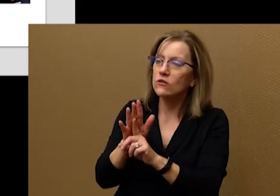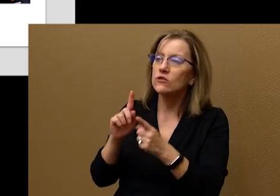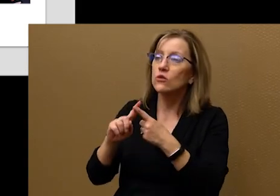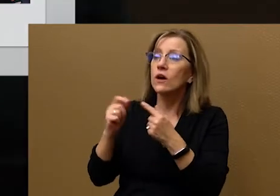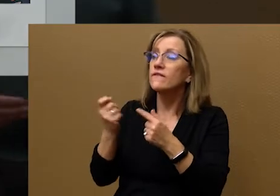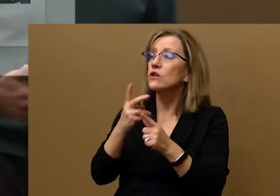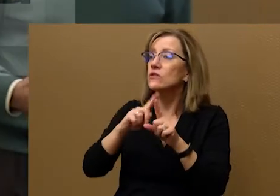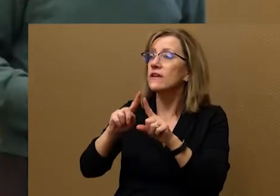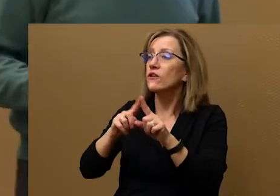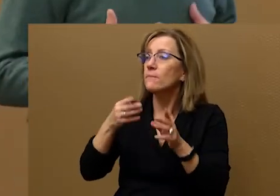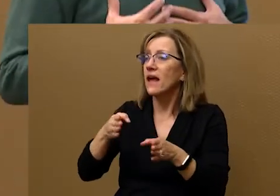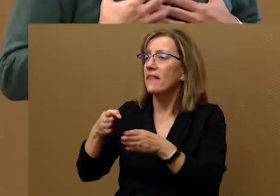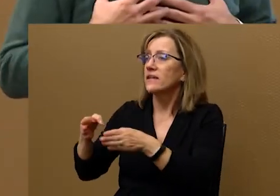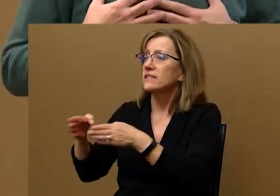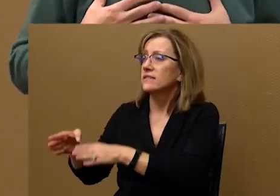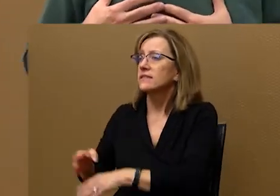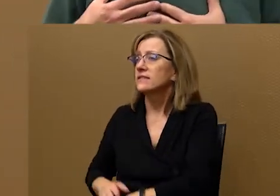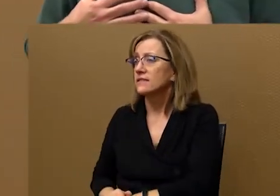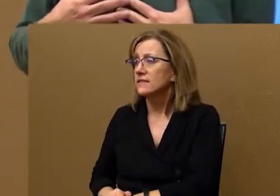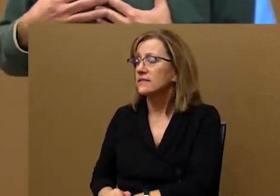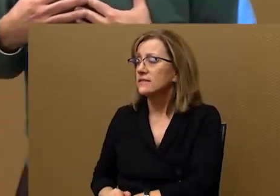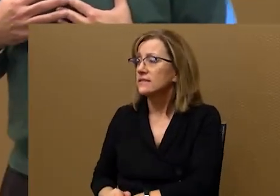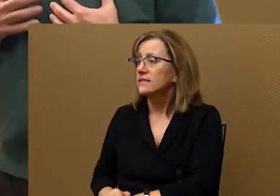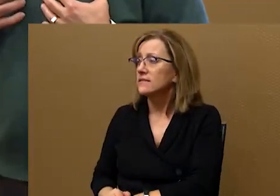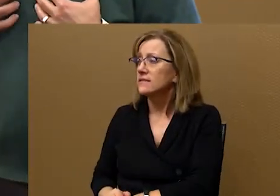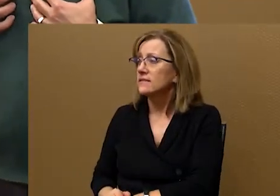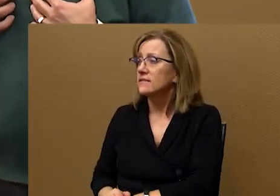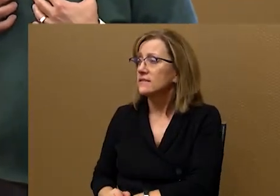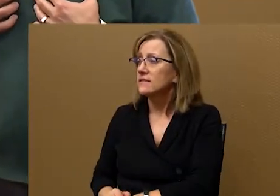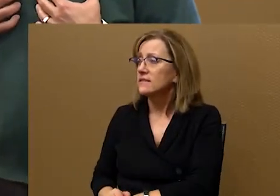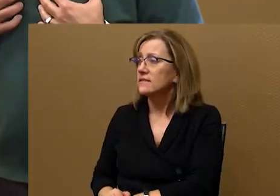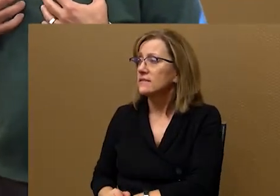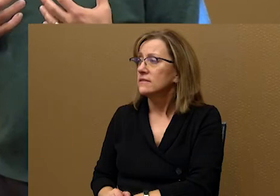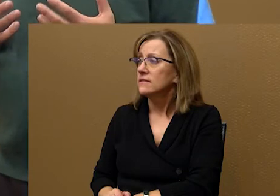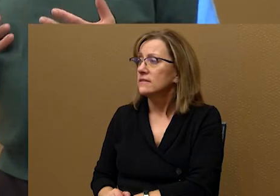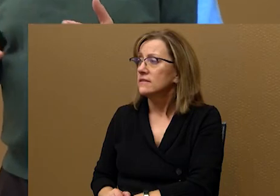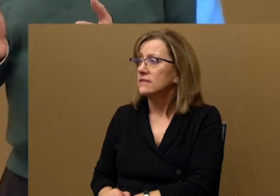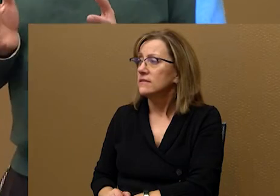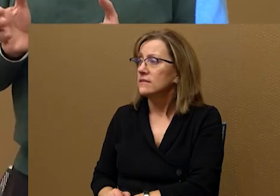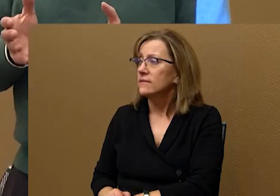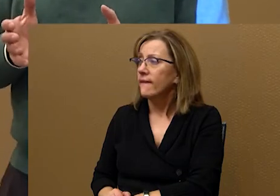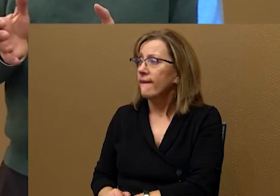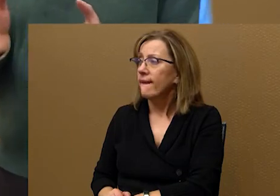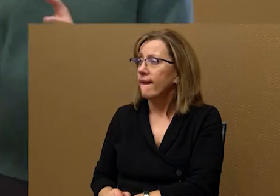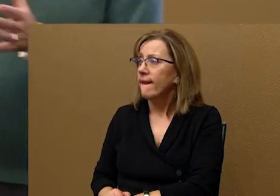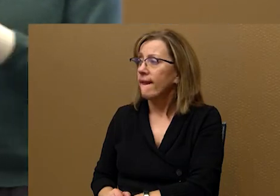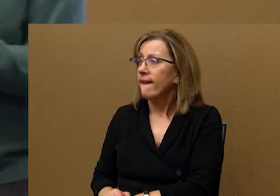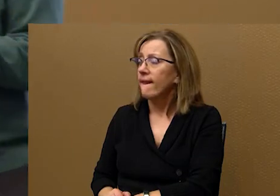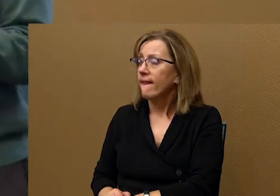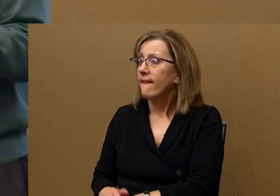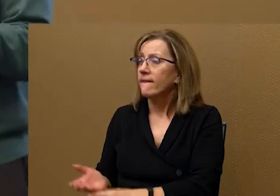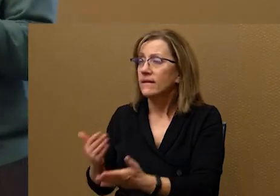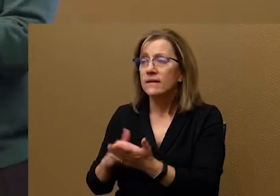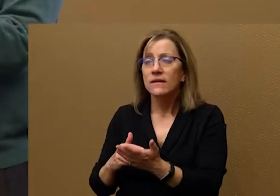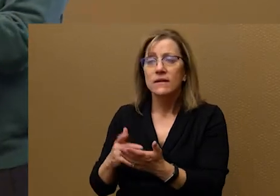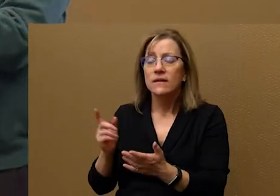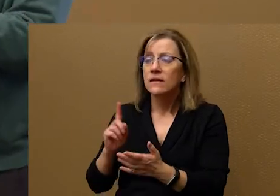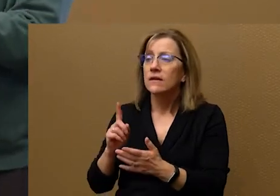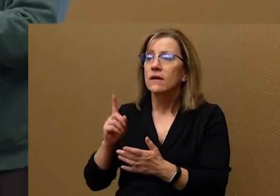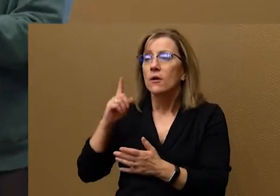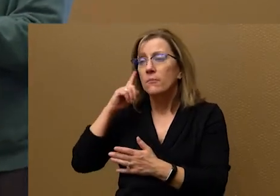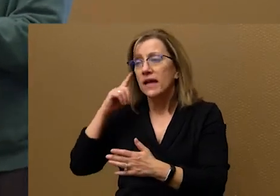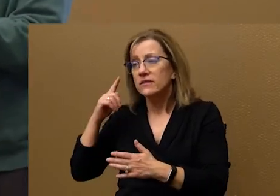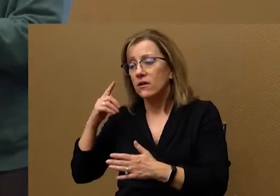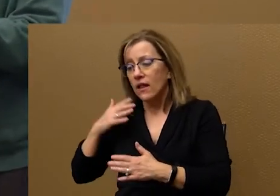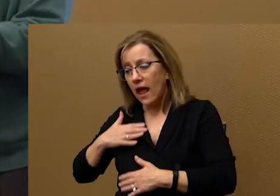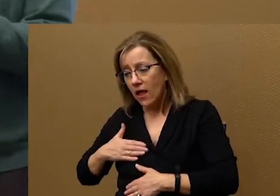methods. And again, this is an area where I think mental health and teaching can very nicely